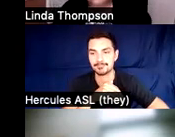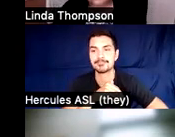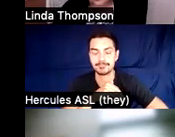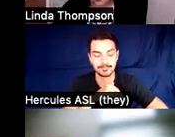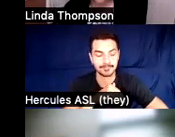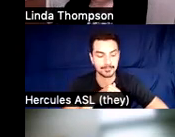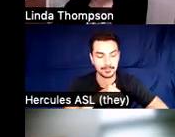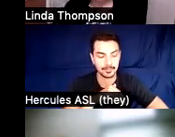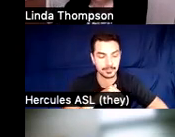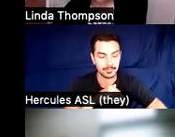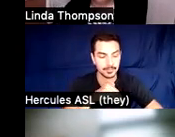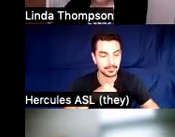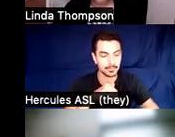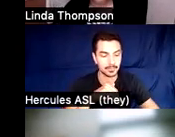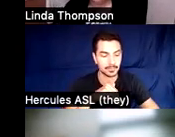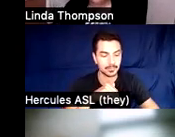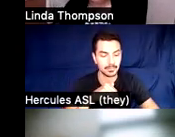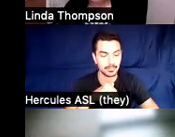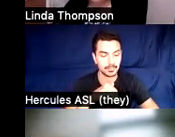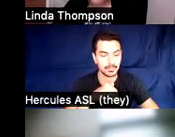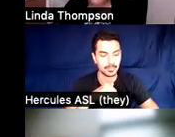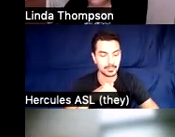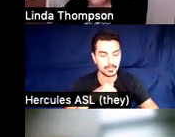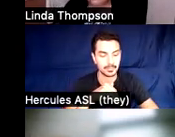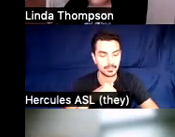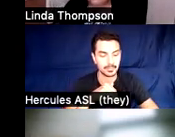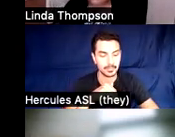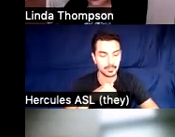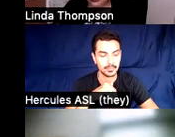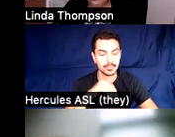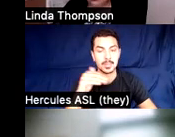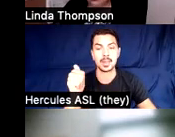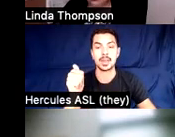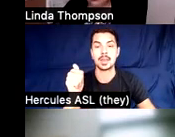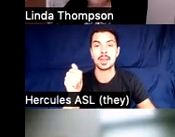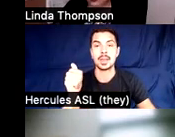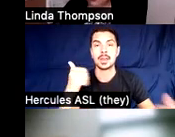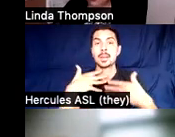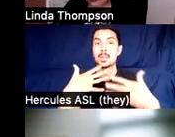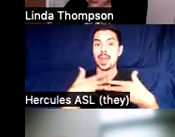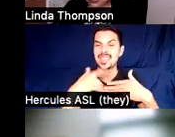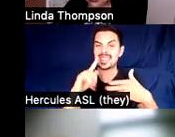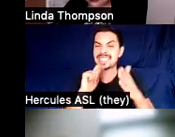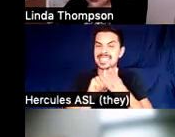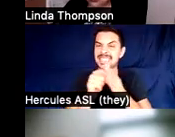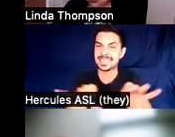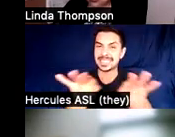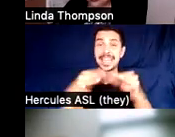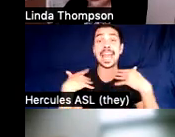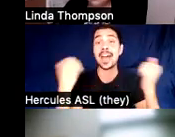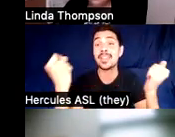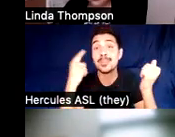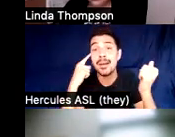It says breath is key. So a healthy mind has an easy breathe. A fearful mind has a